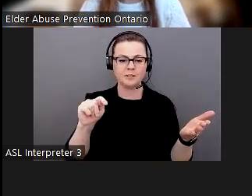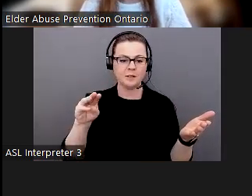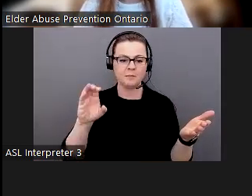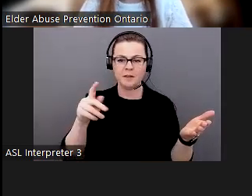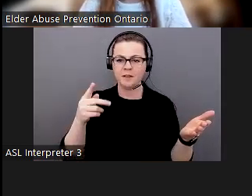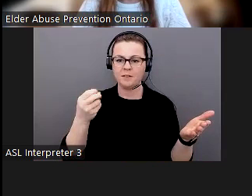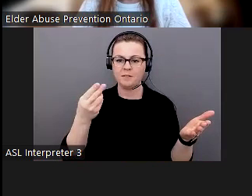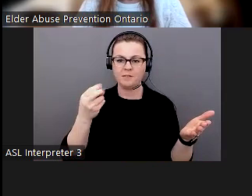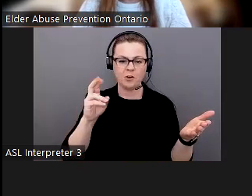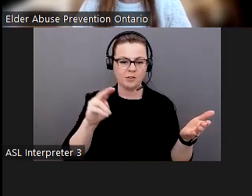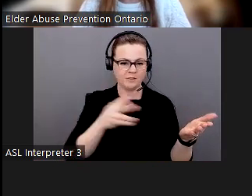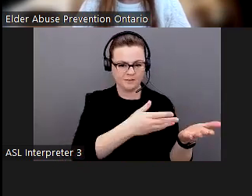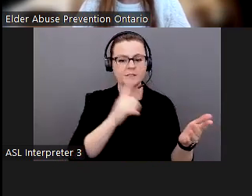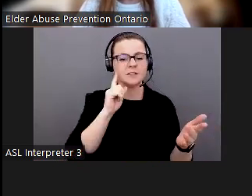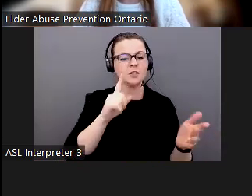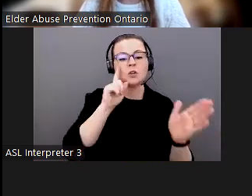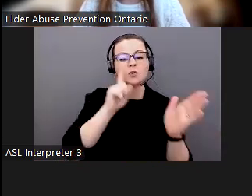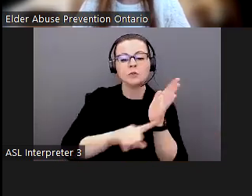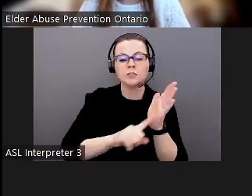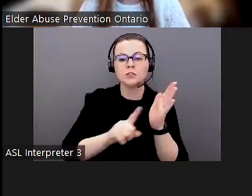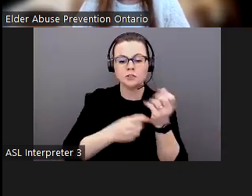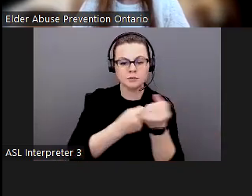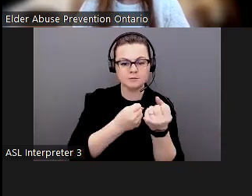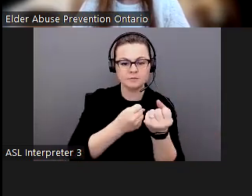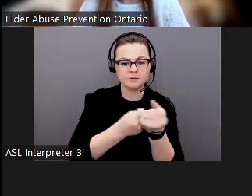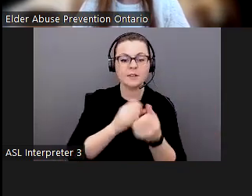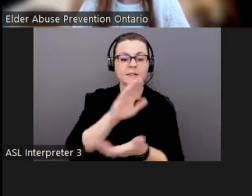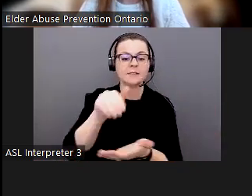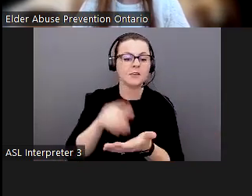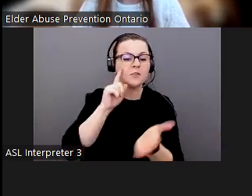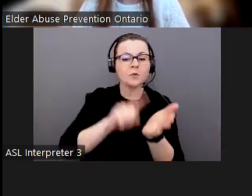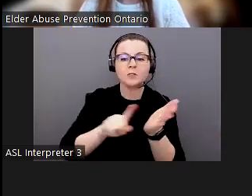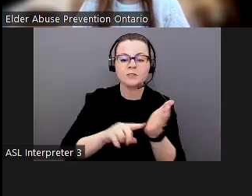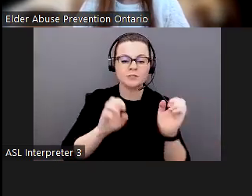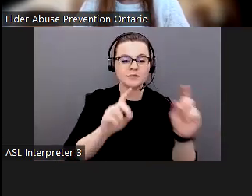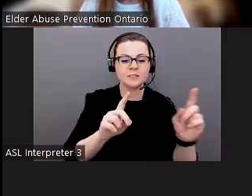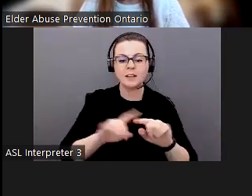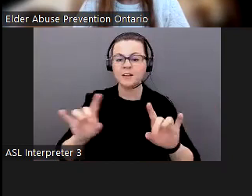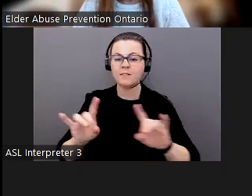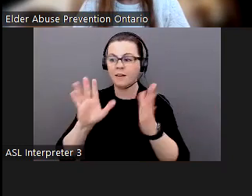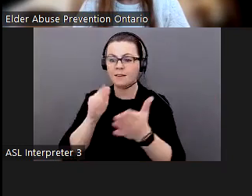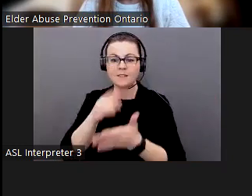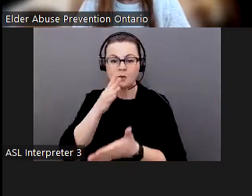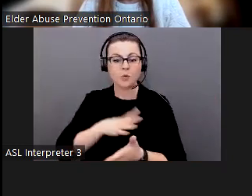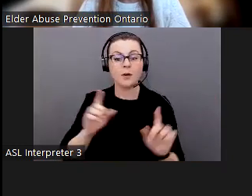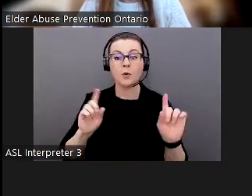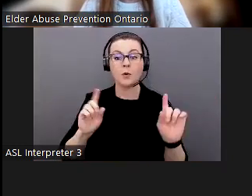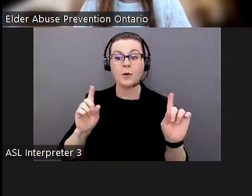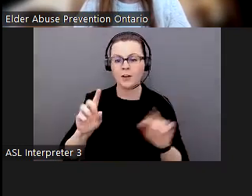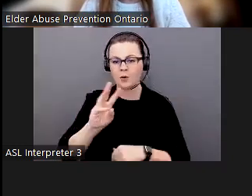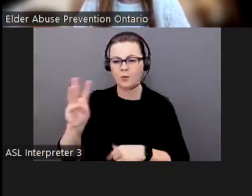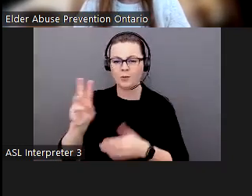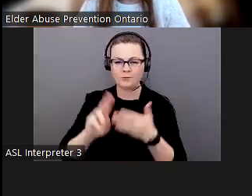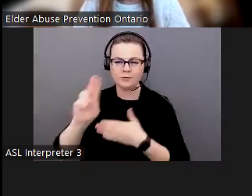for Research and Education and Violence Against Women and Children at Western University in London, Ontario.